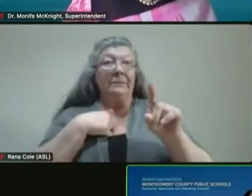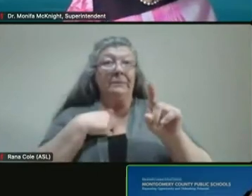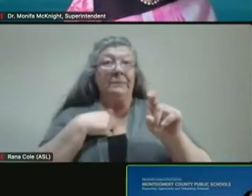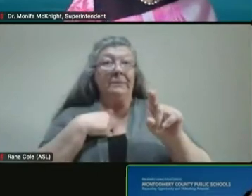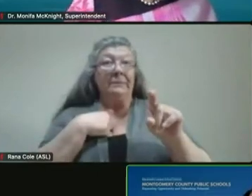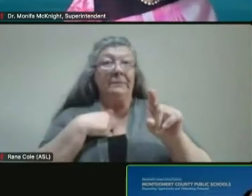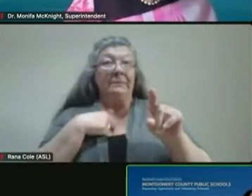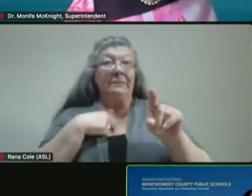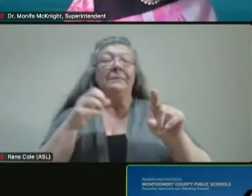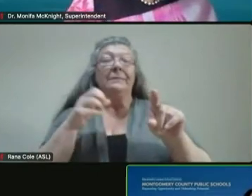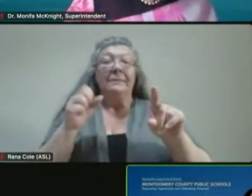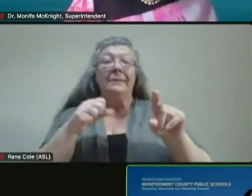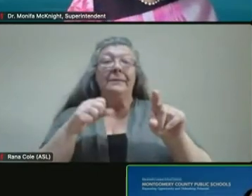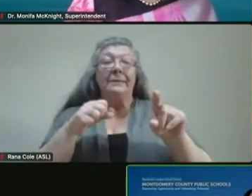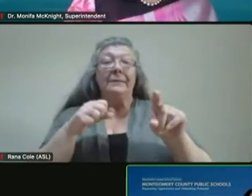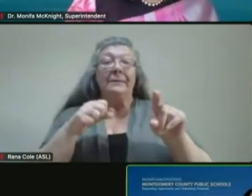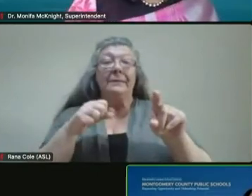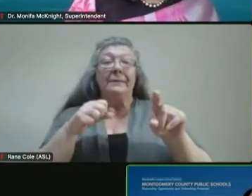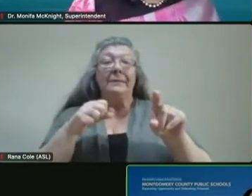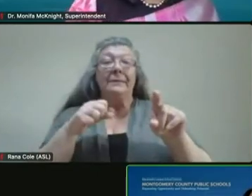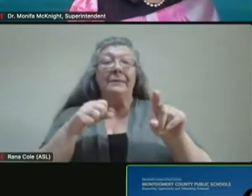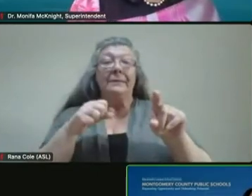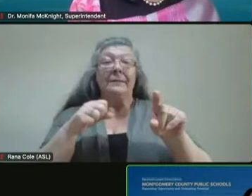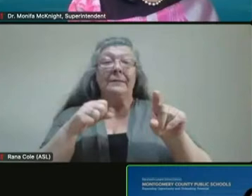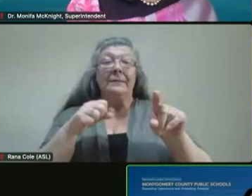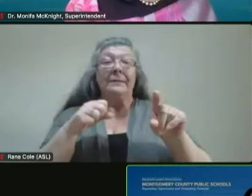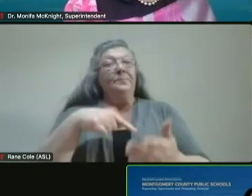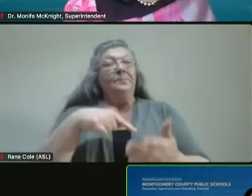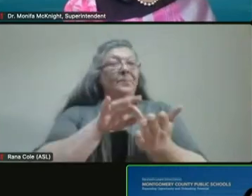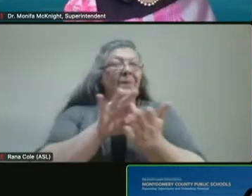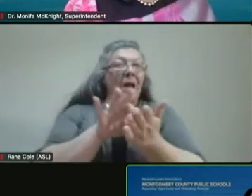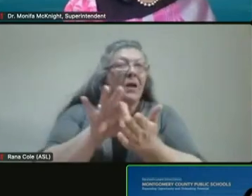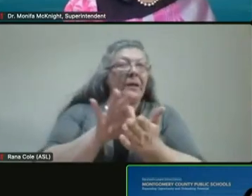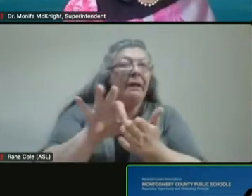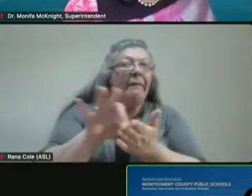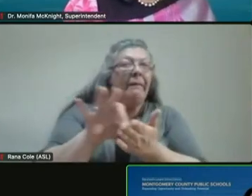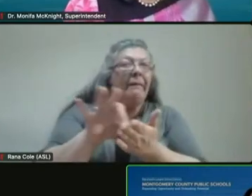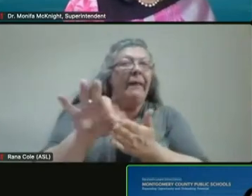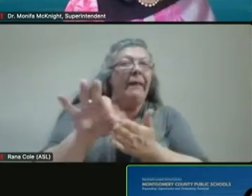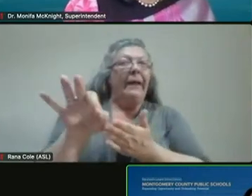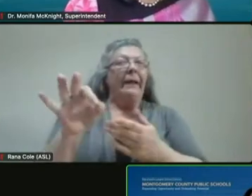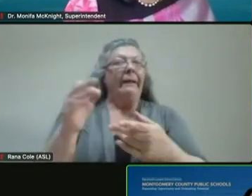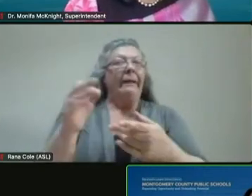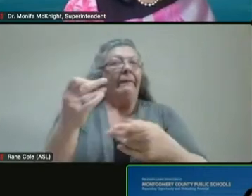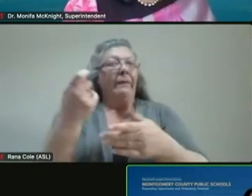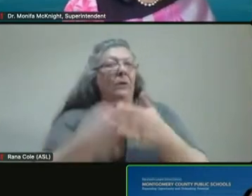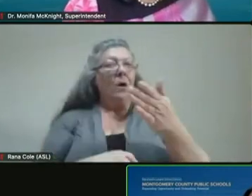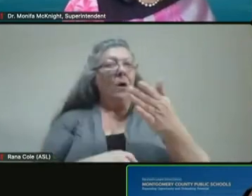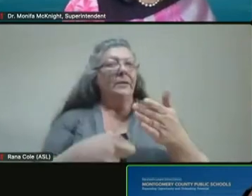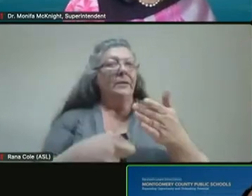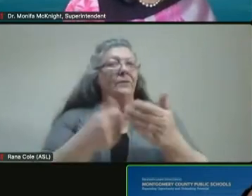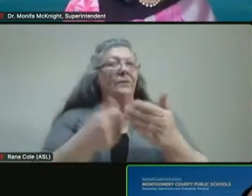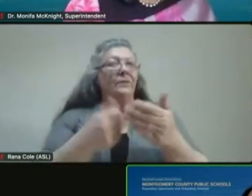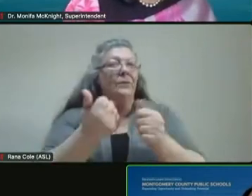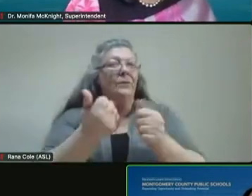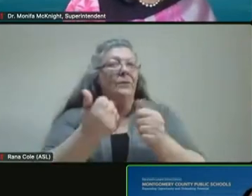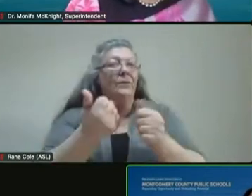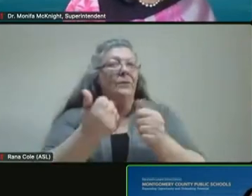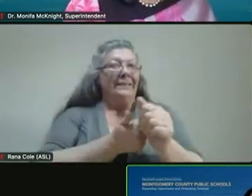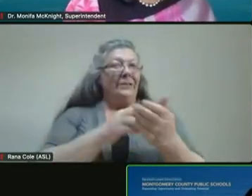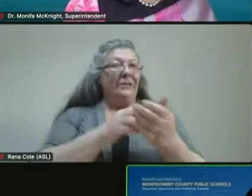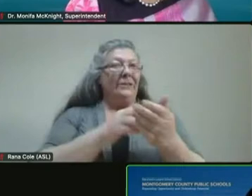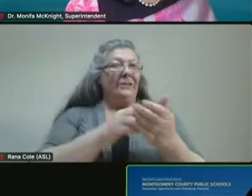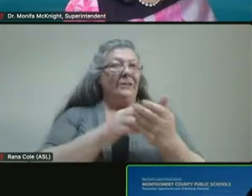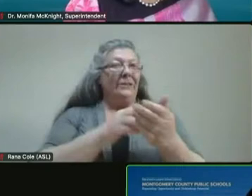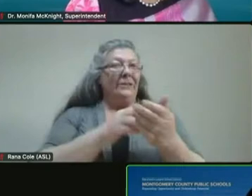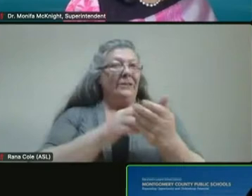calculate cost per student overall for MCPS, but as you know, there's differentiated staffing at the schools.